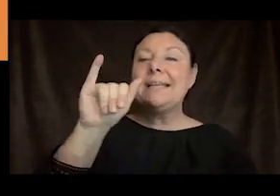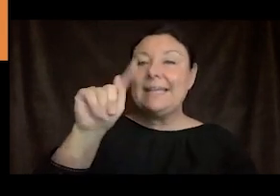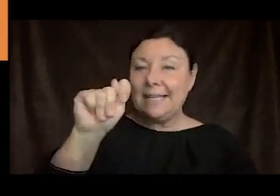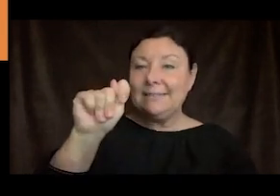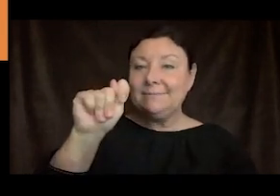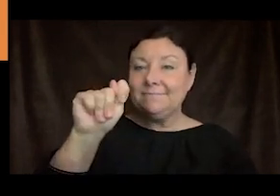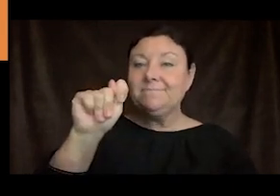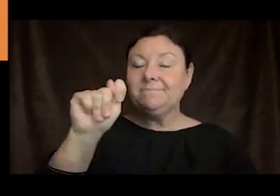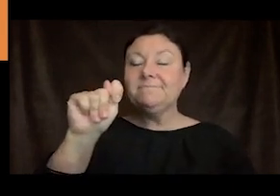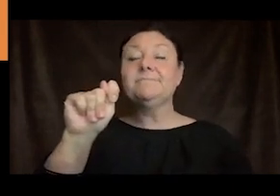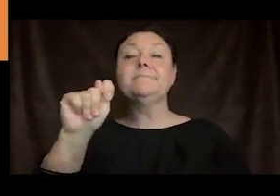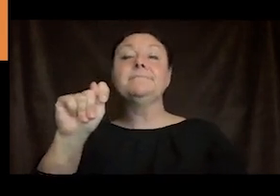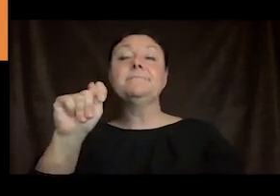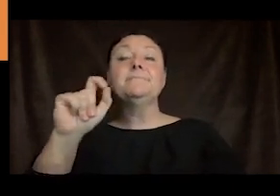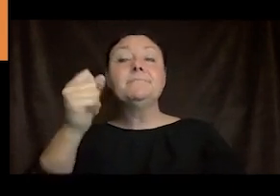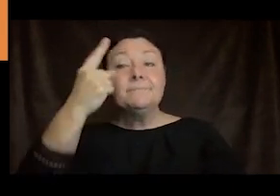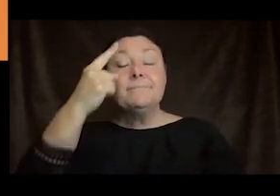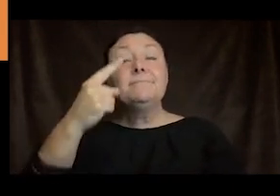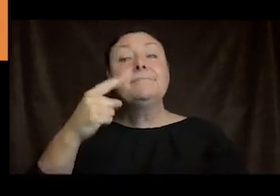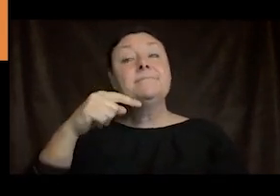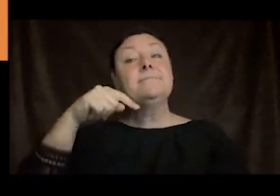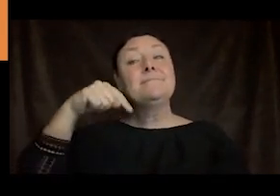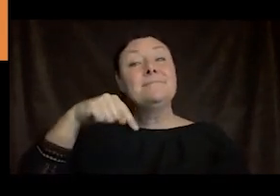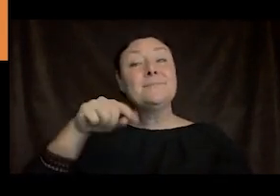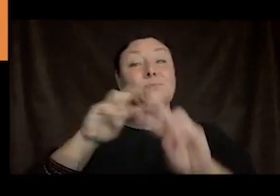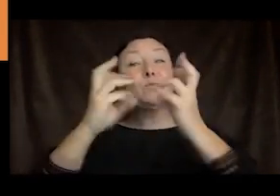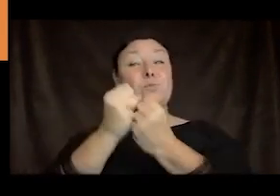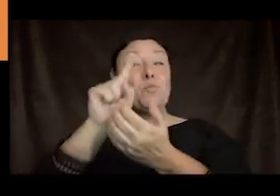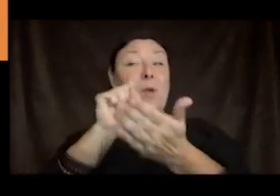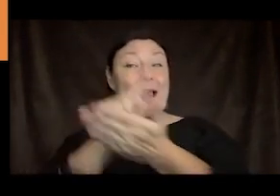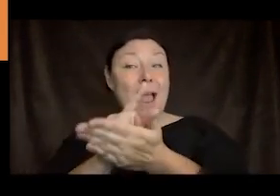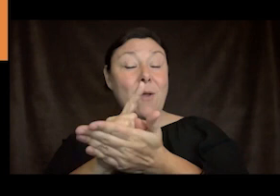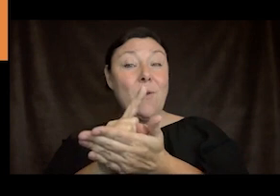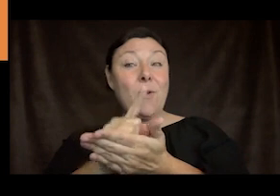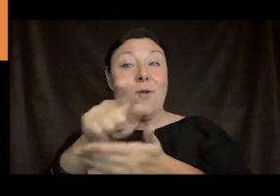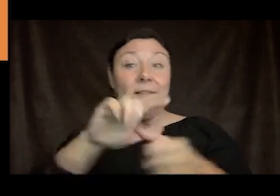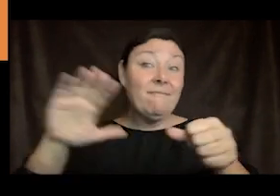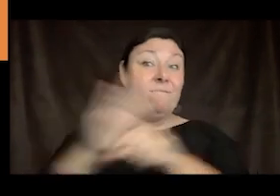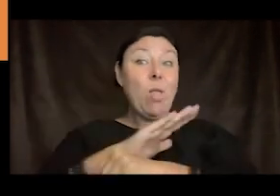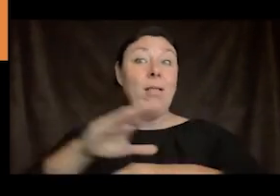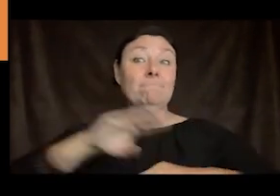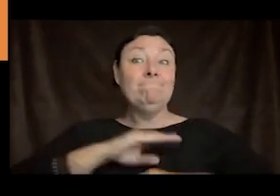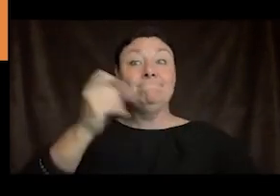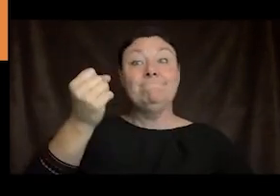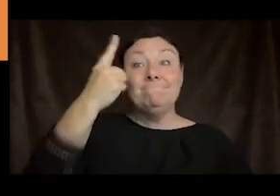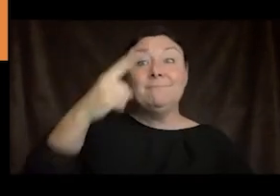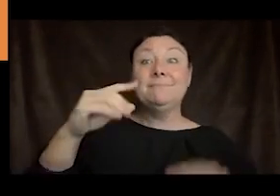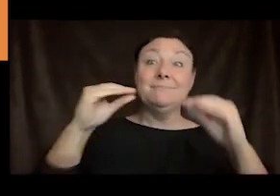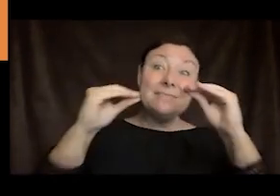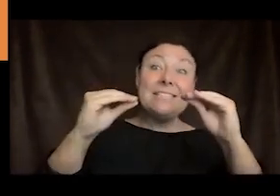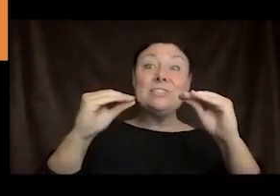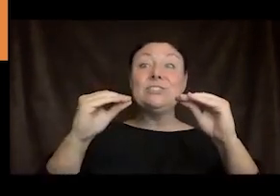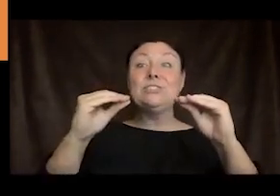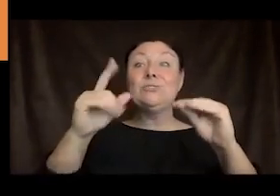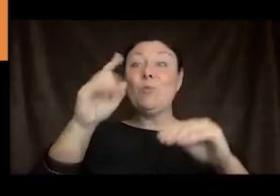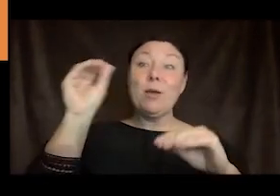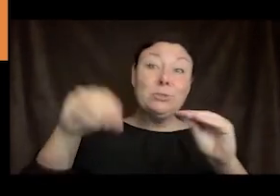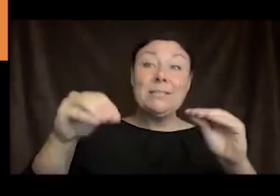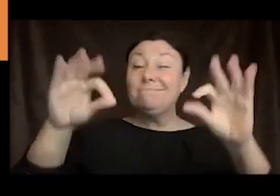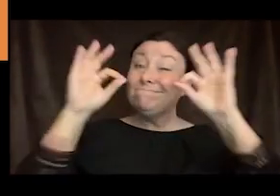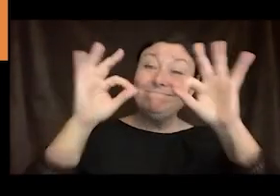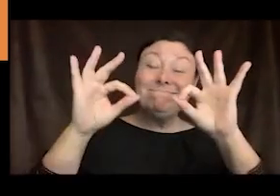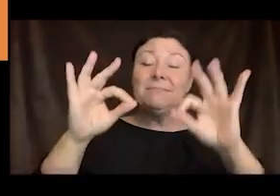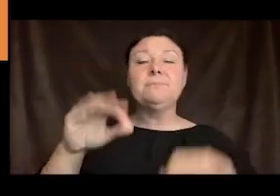off by saying that this is not going to necessarily be an hour where you will walk away with everything